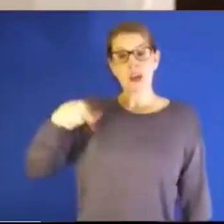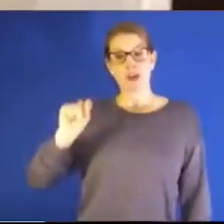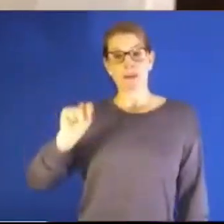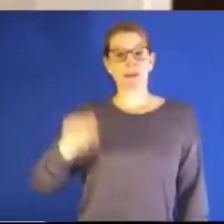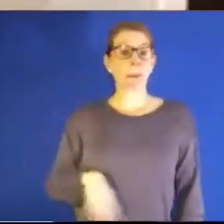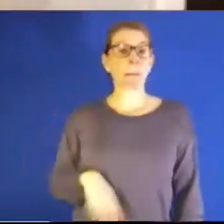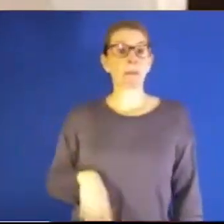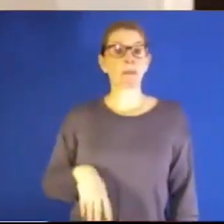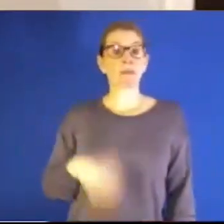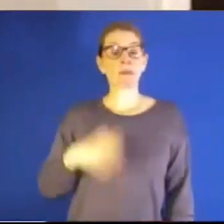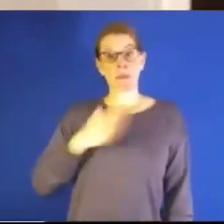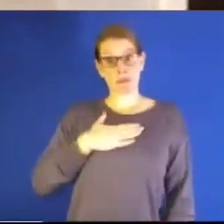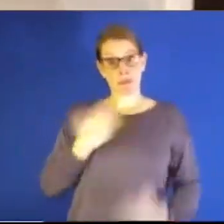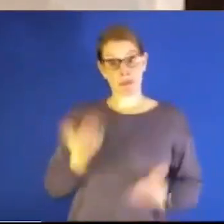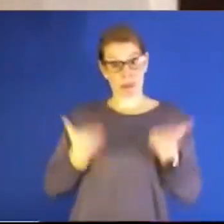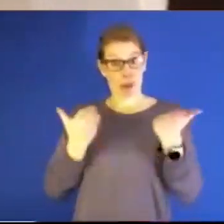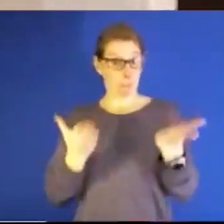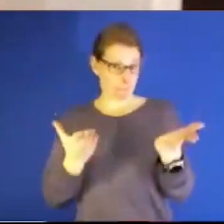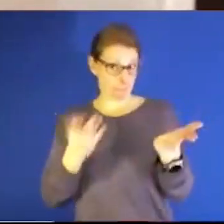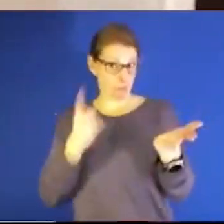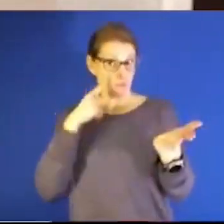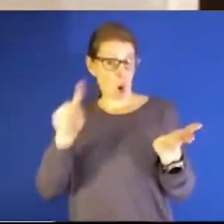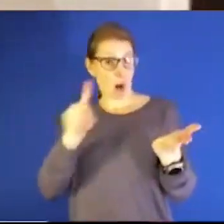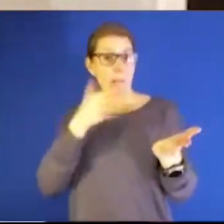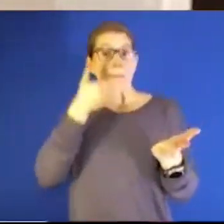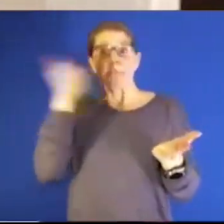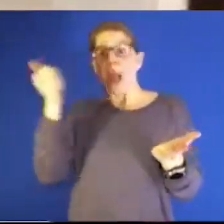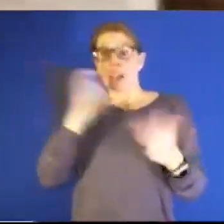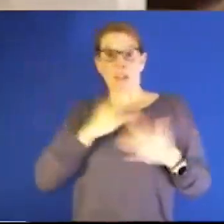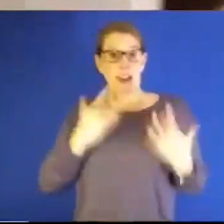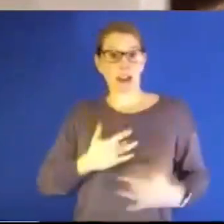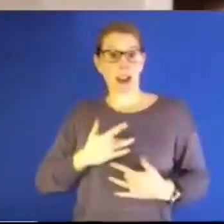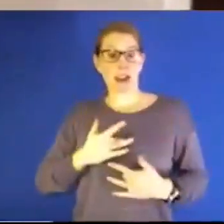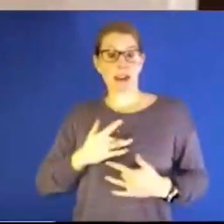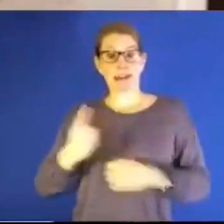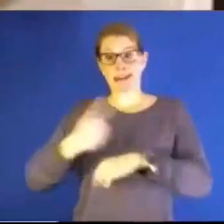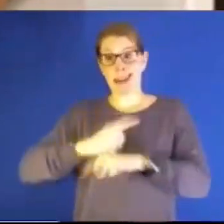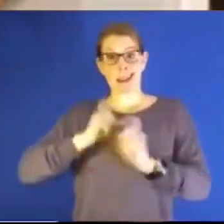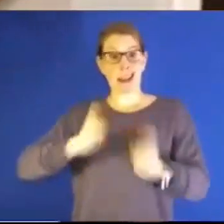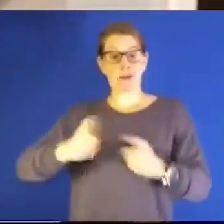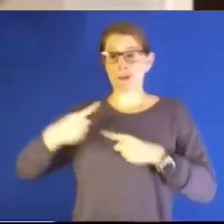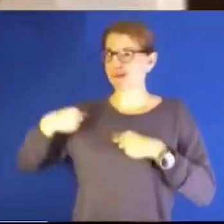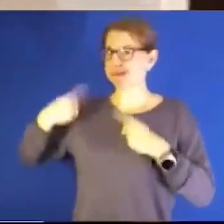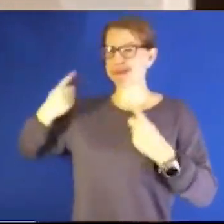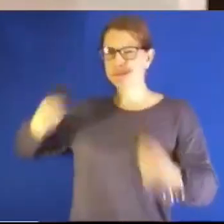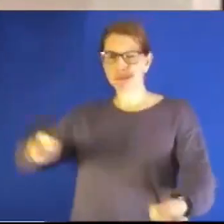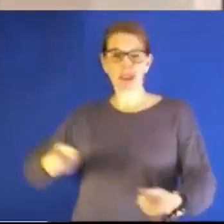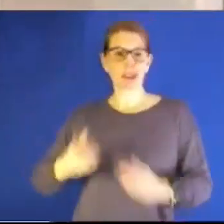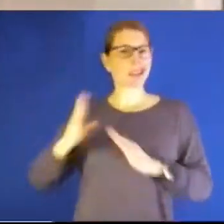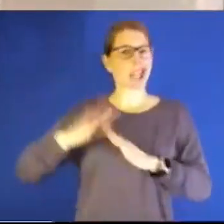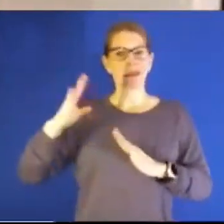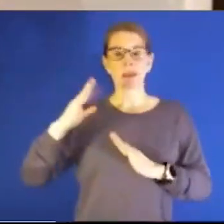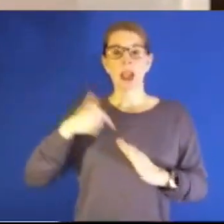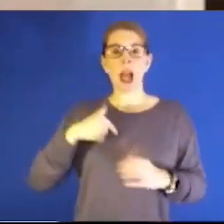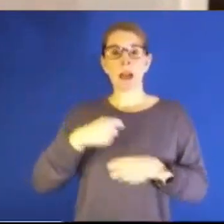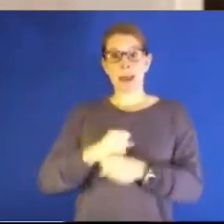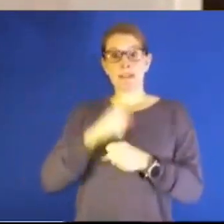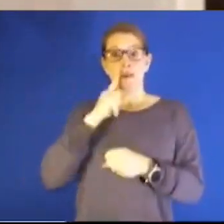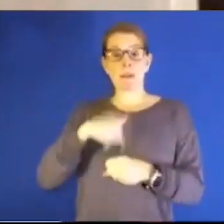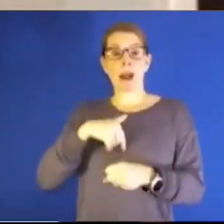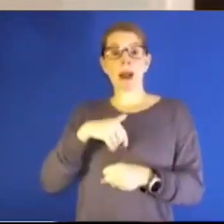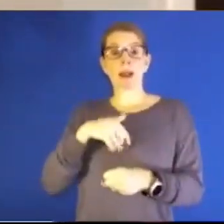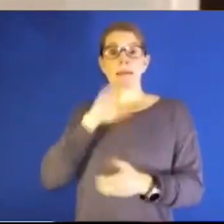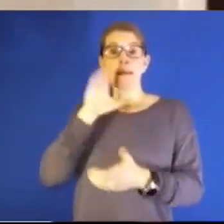This is my recommendation for the best Valentine's Day gift ever of all time. It's what I made for my husband last Valentine's